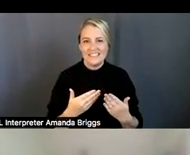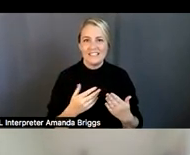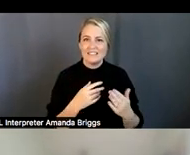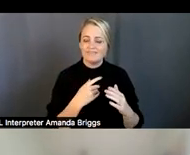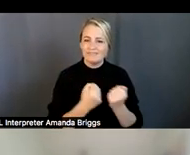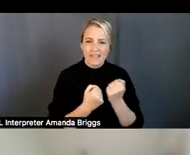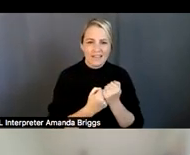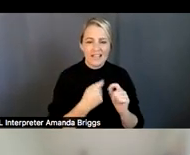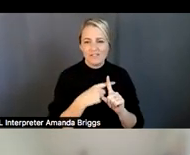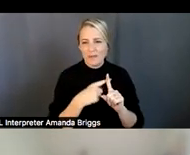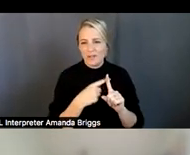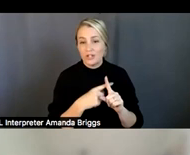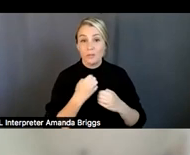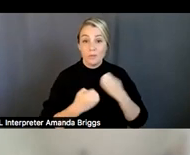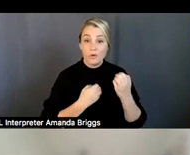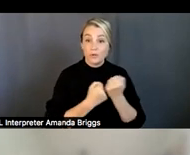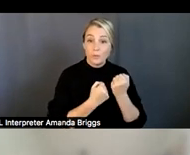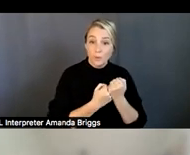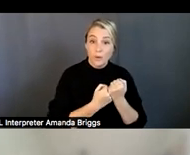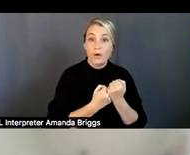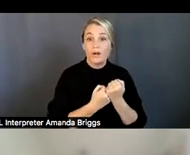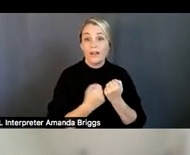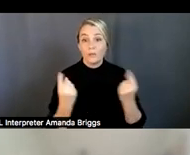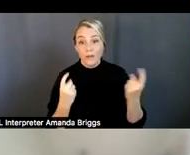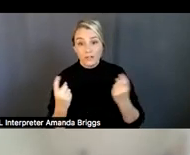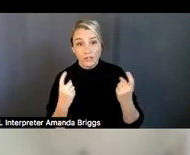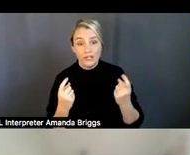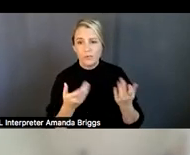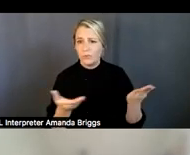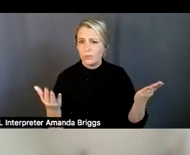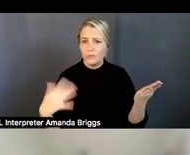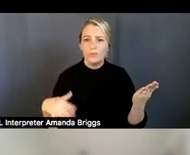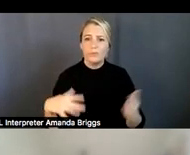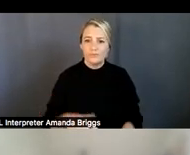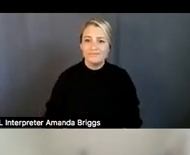affirmations and the emotional support and the questions.